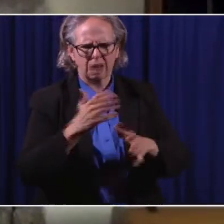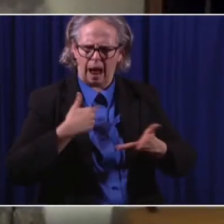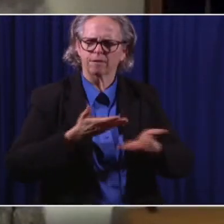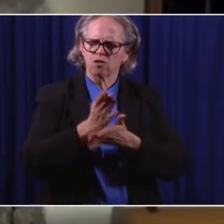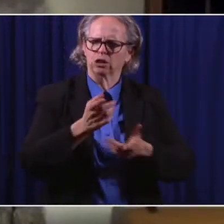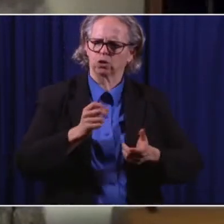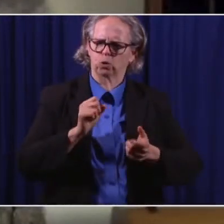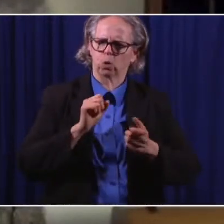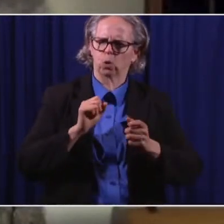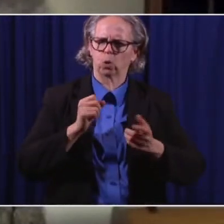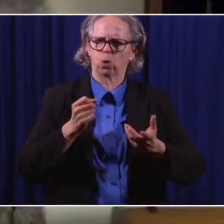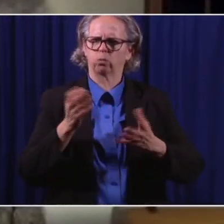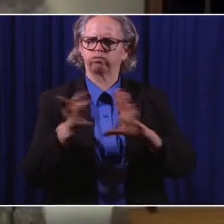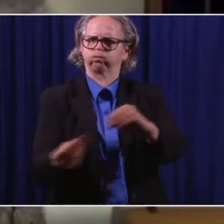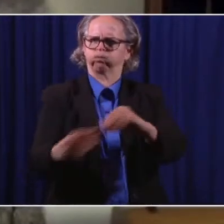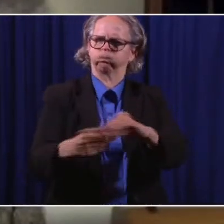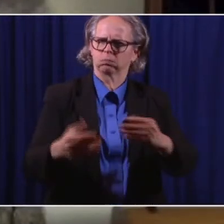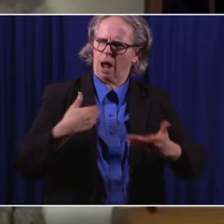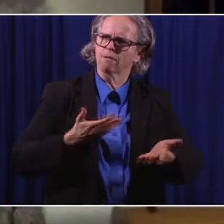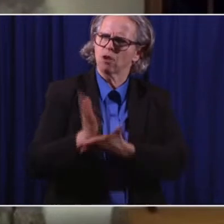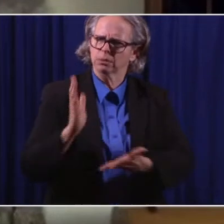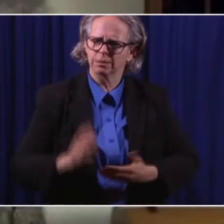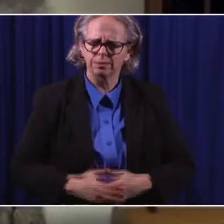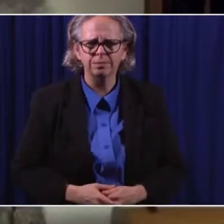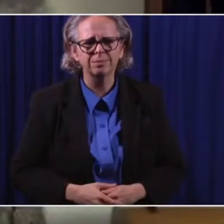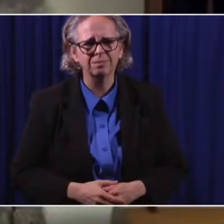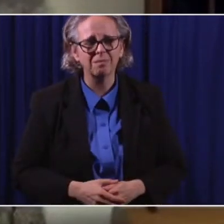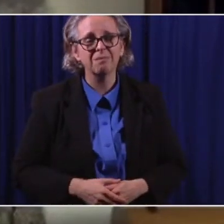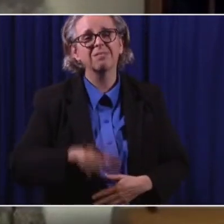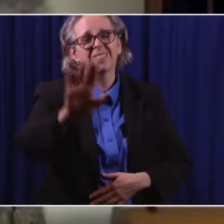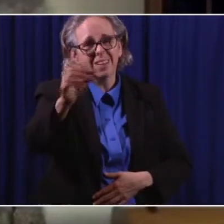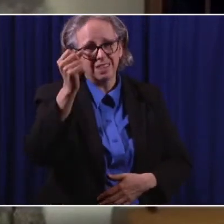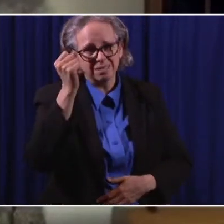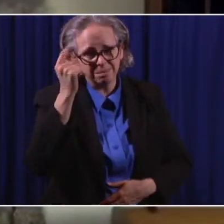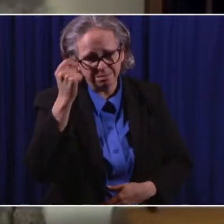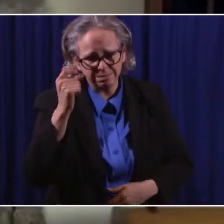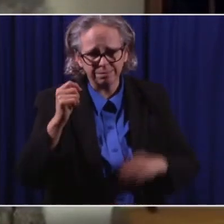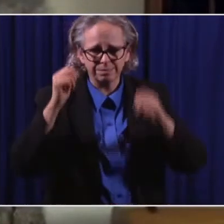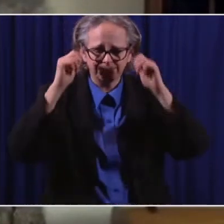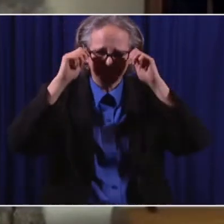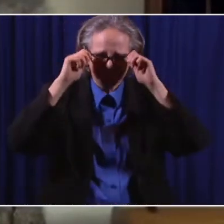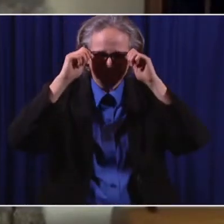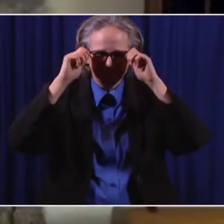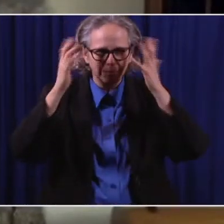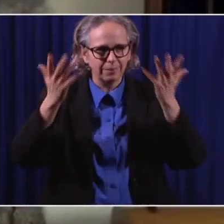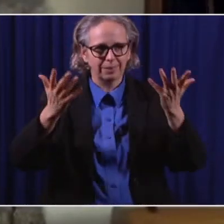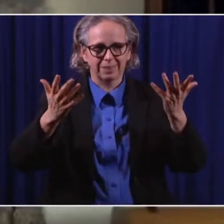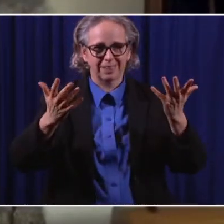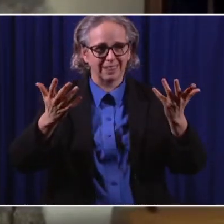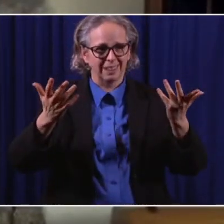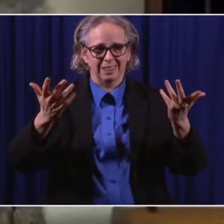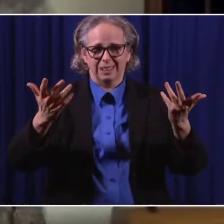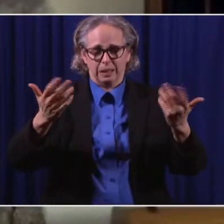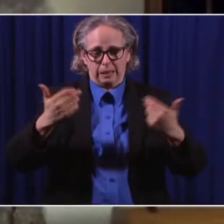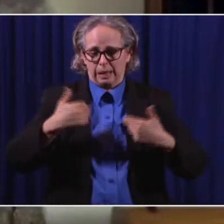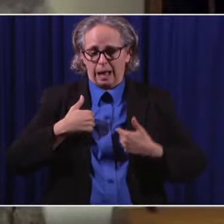what we can simply do is share data, share information. I